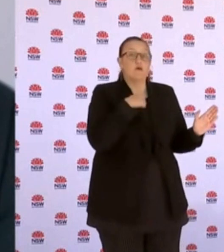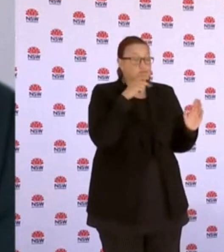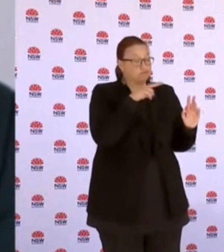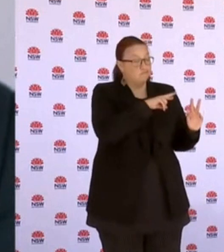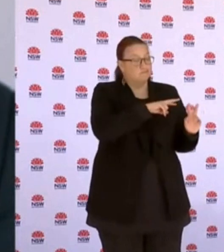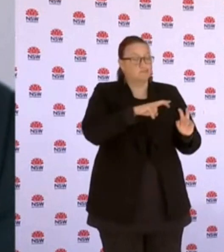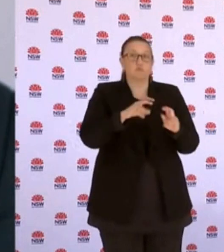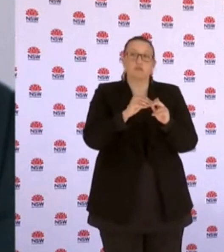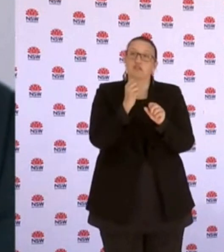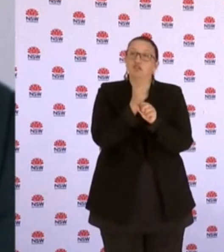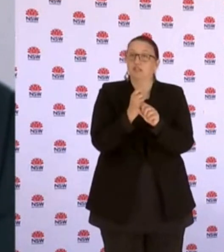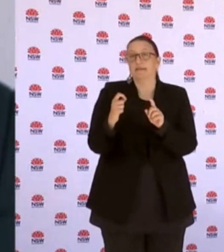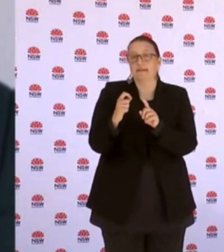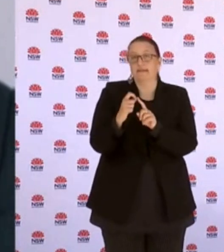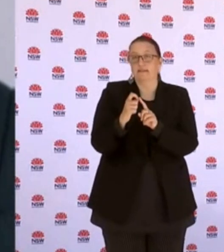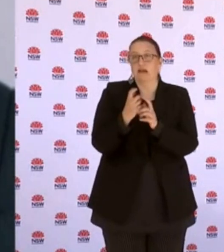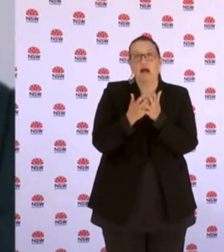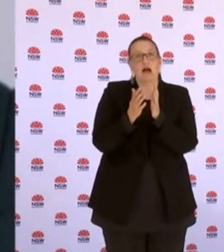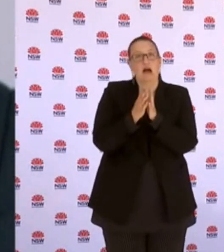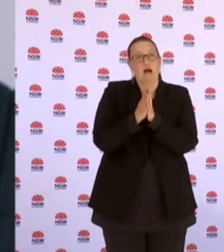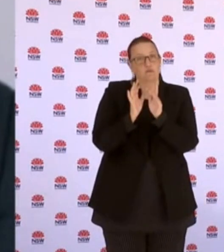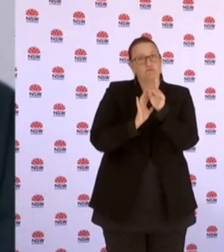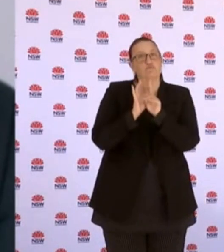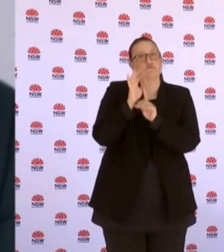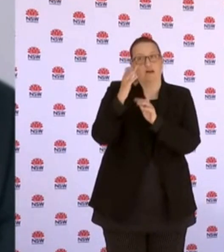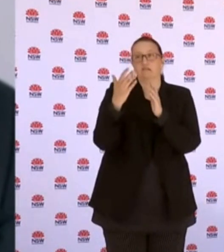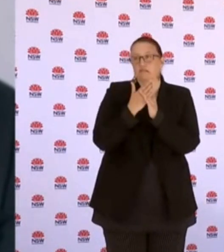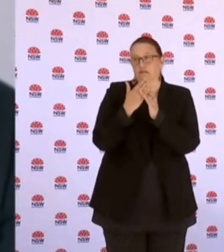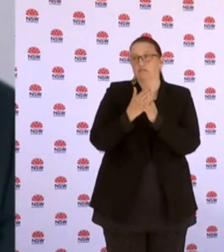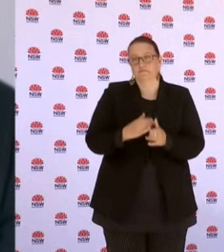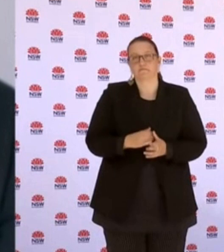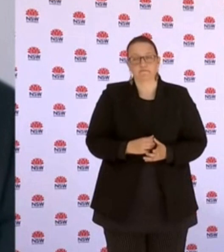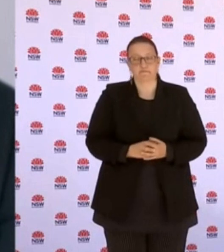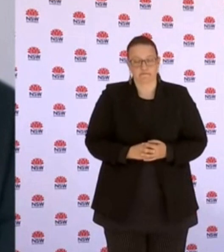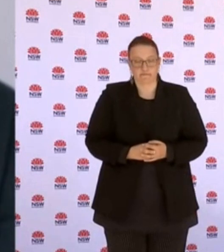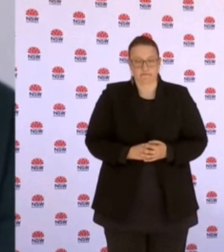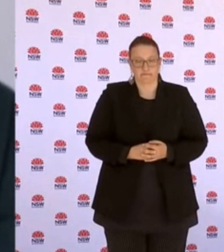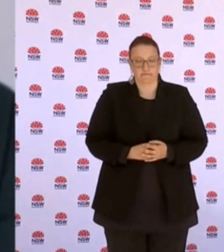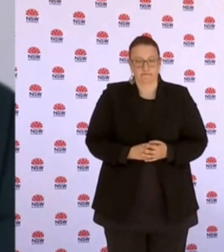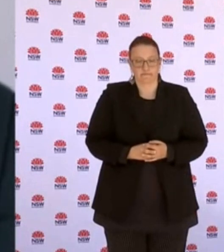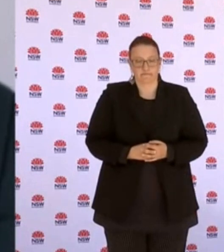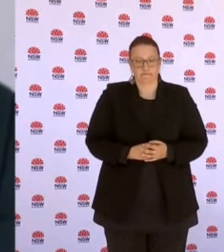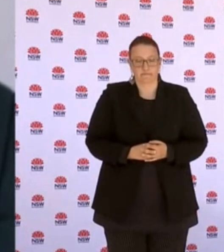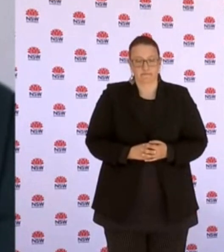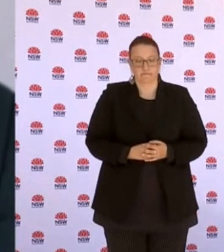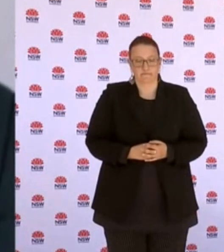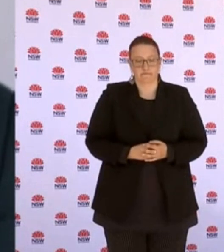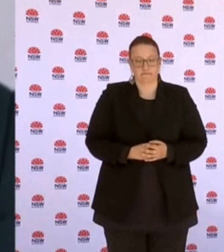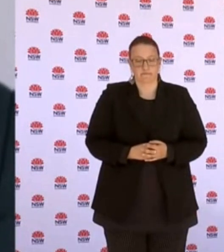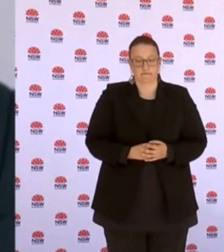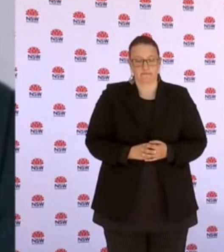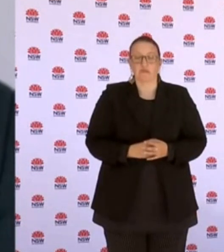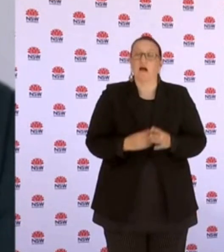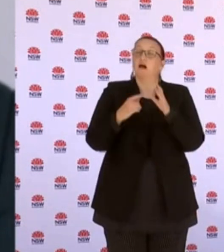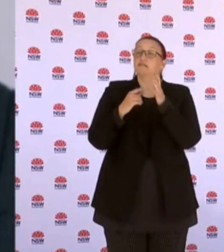access. As I've said, the reason why we want the ATAGI advice for younger age groups is always based particularly